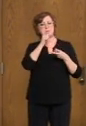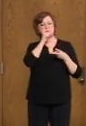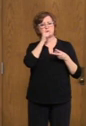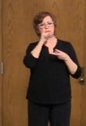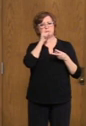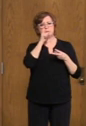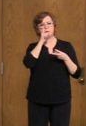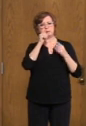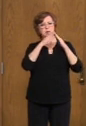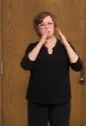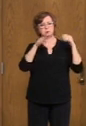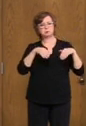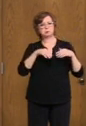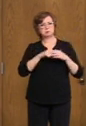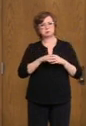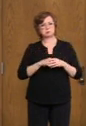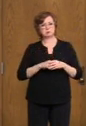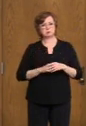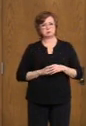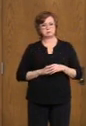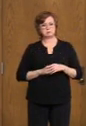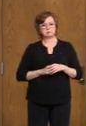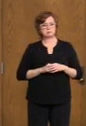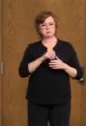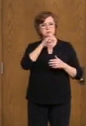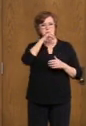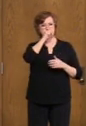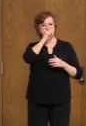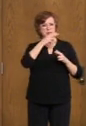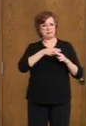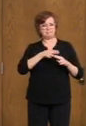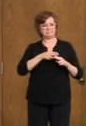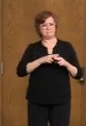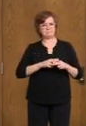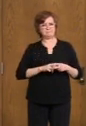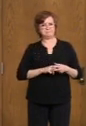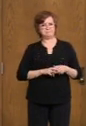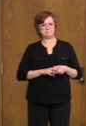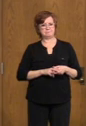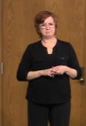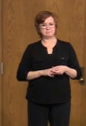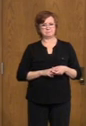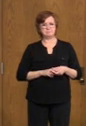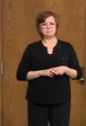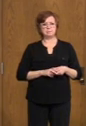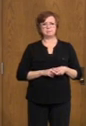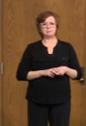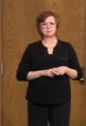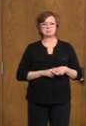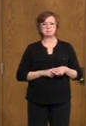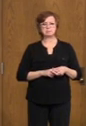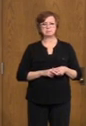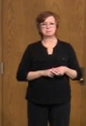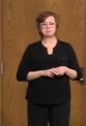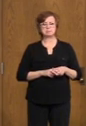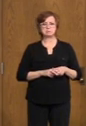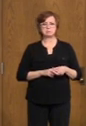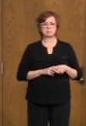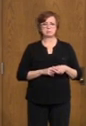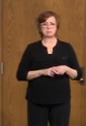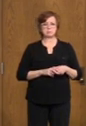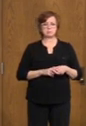was not allowed when fines are issued. Those settings are not named in person, but as an aggregate, we're all aware of fines that are issued